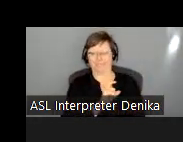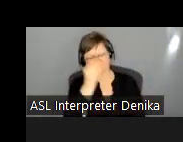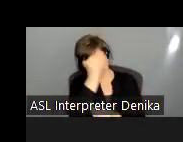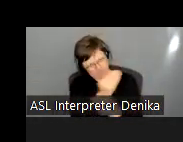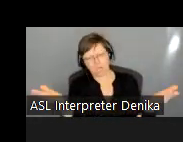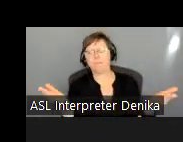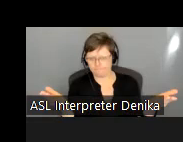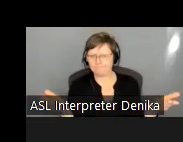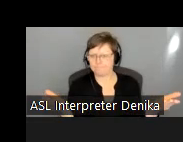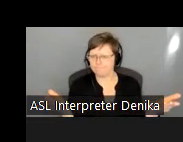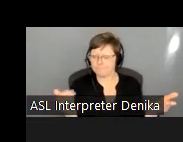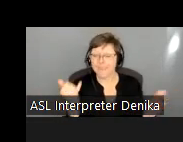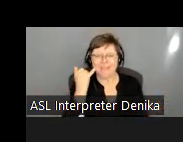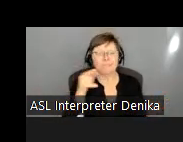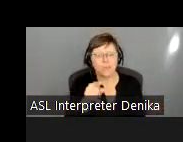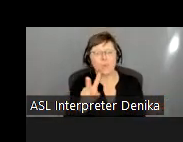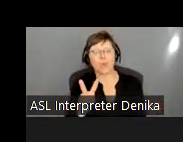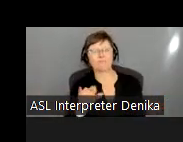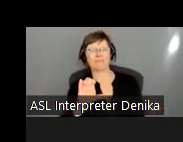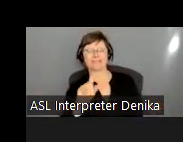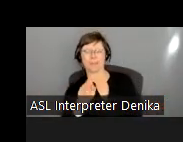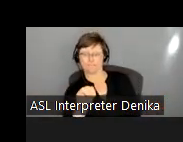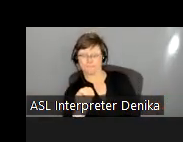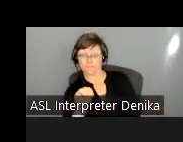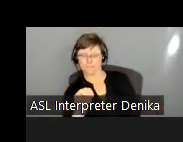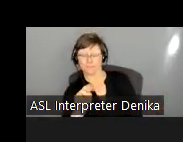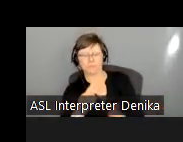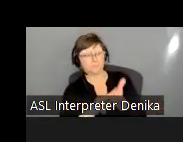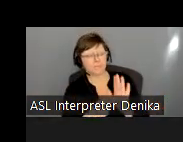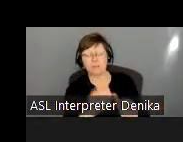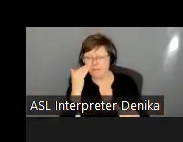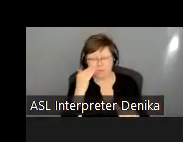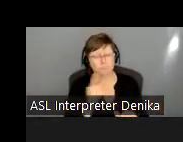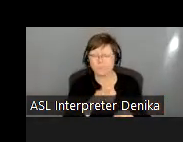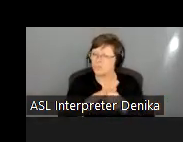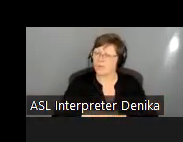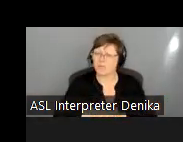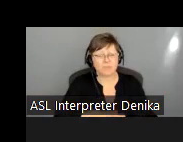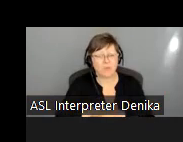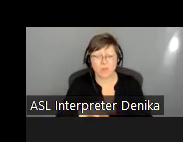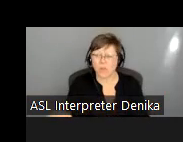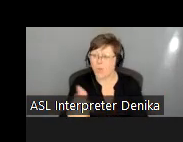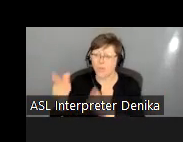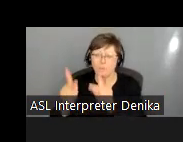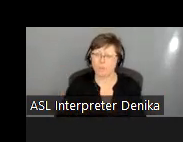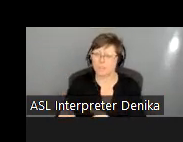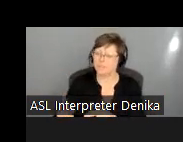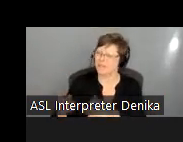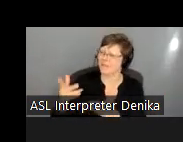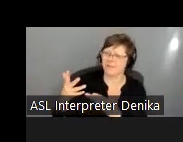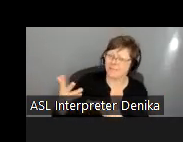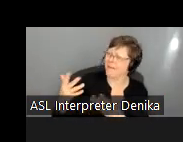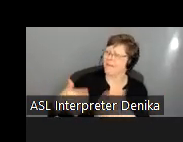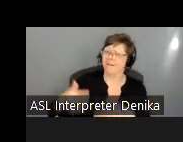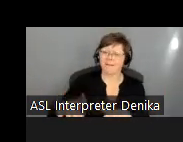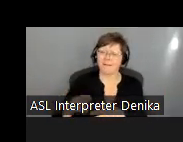Just know that if you are the victim, it is very stressful to take, to work through the bad that somebody else has caused you, but get yourself